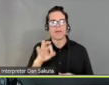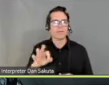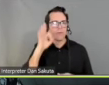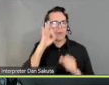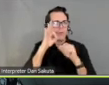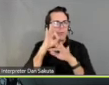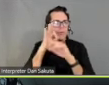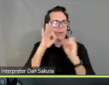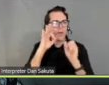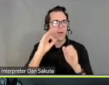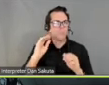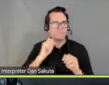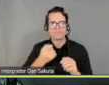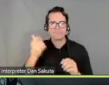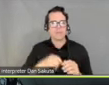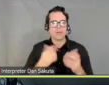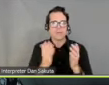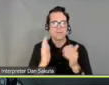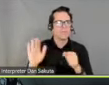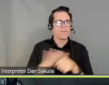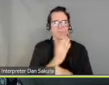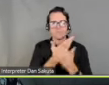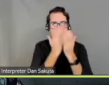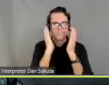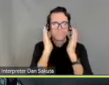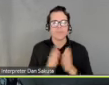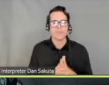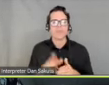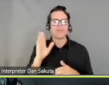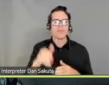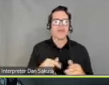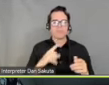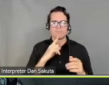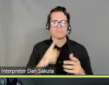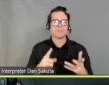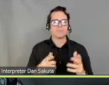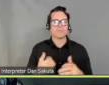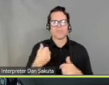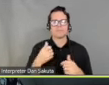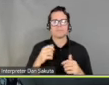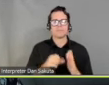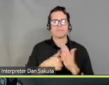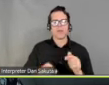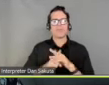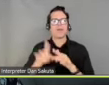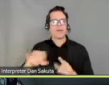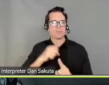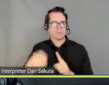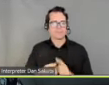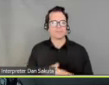chimney, and potentially a face shield. So this is how I would break down a regular common activity to somebody. Next slide.